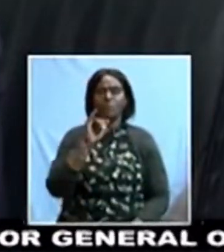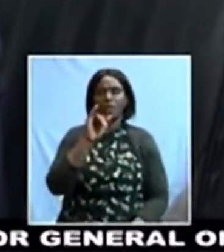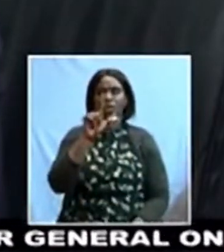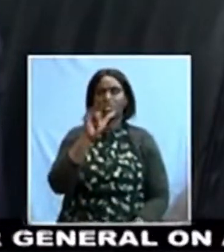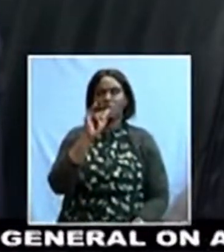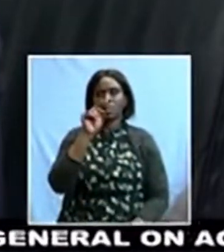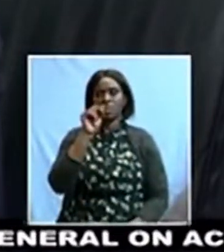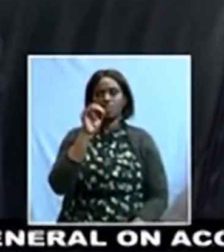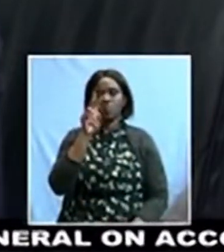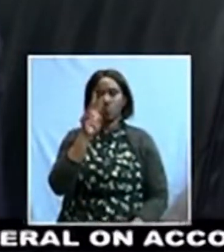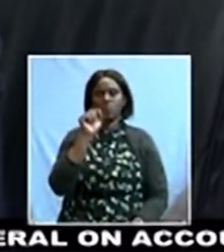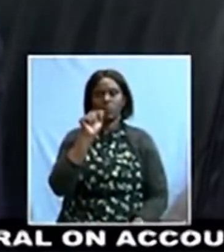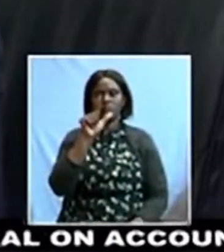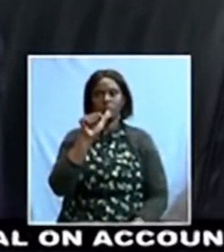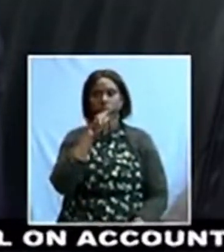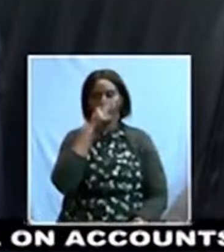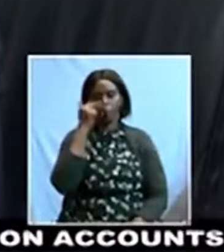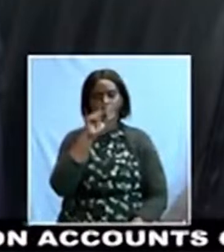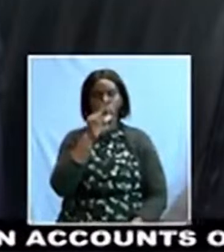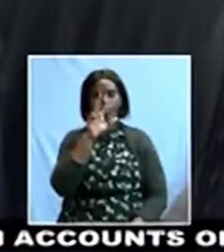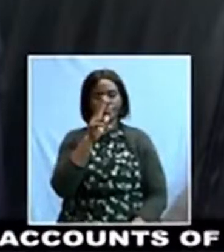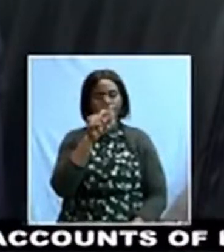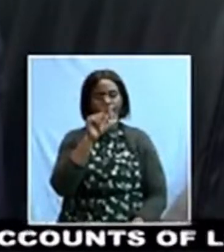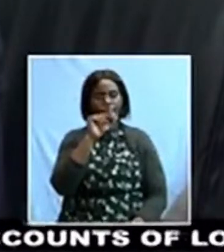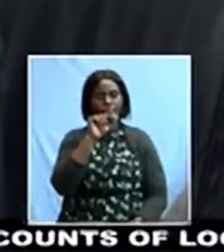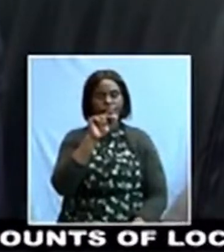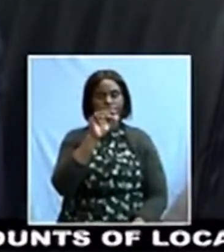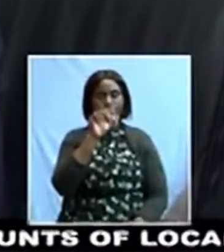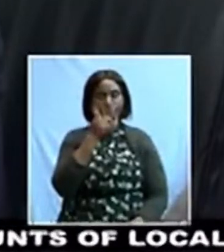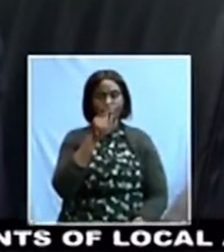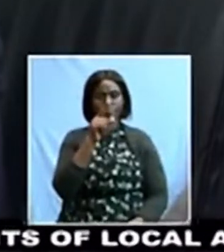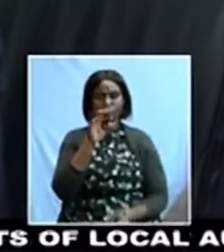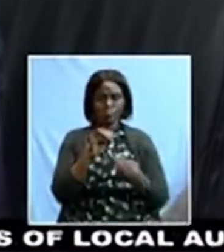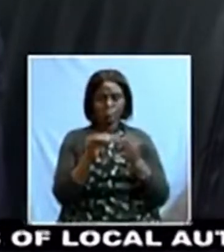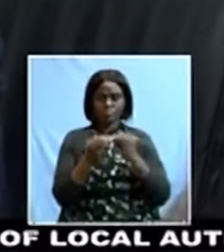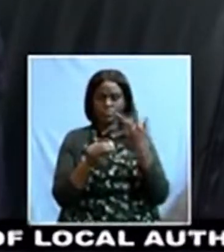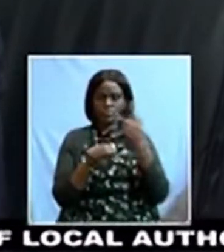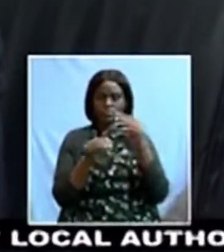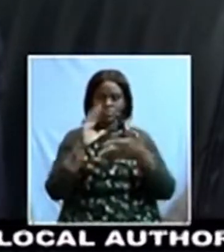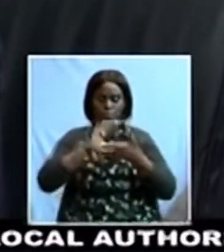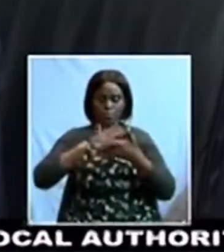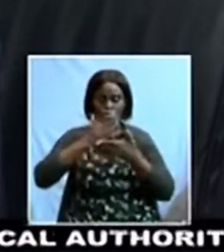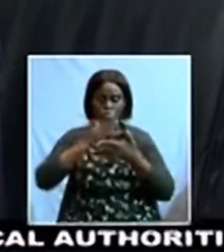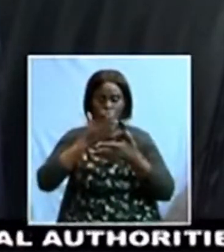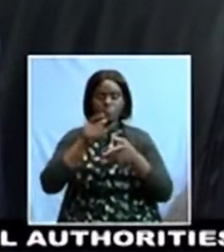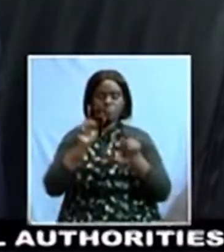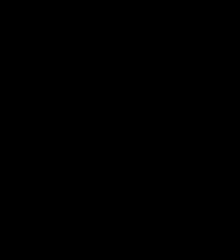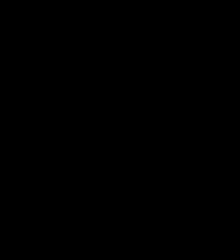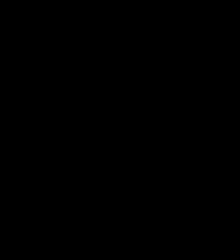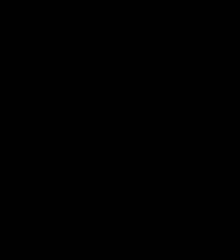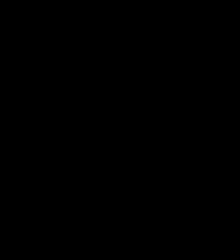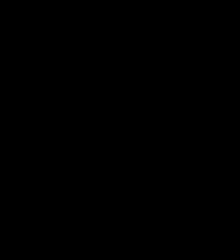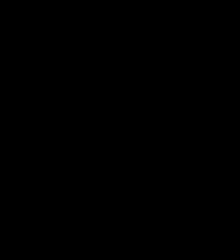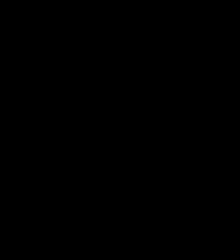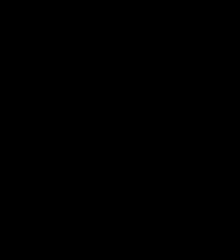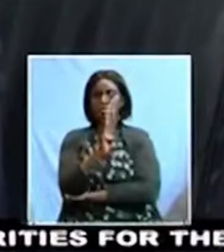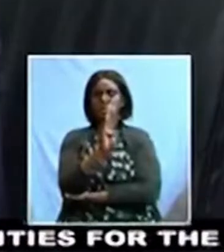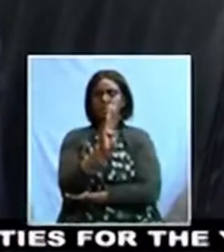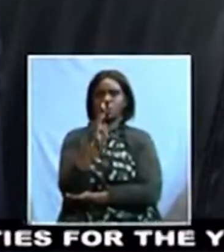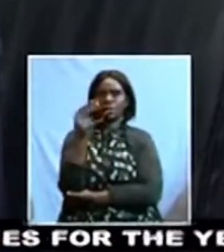on 3rd October 2021. Number 3, it was a desktop computer